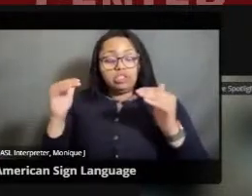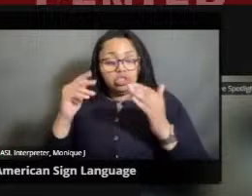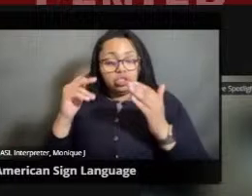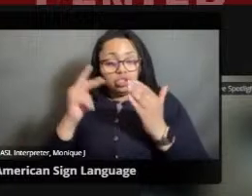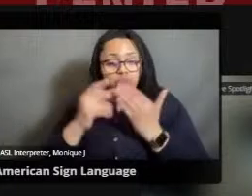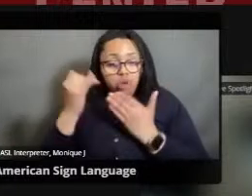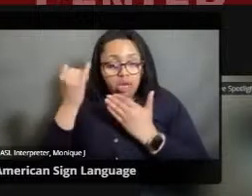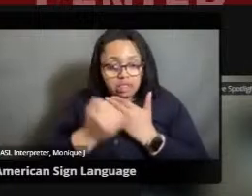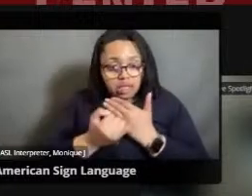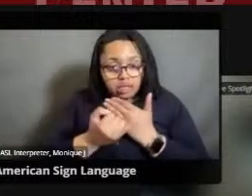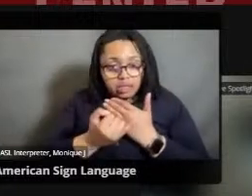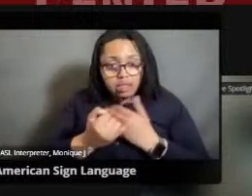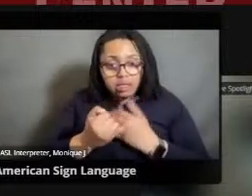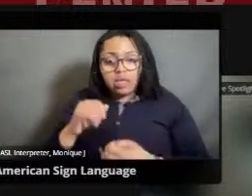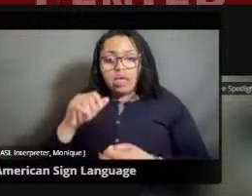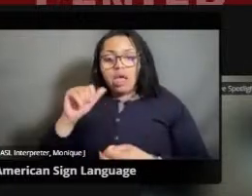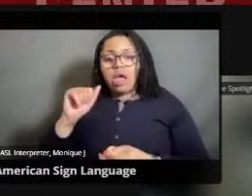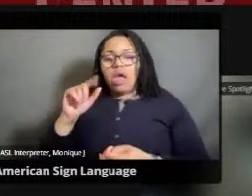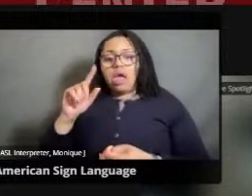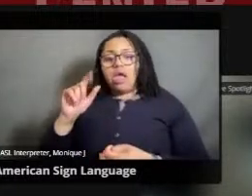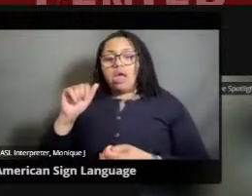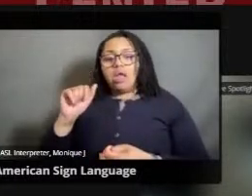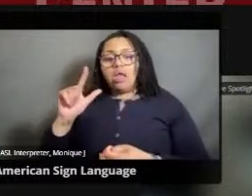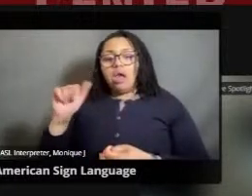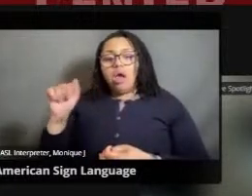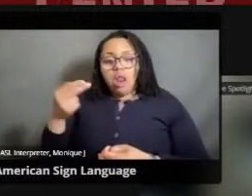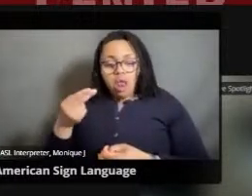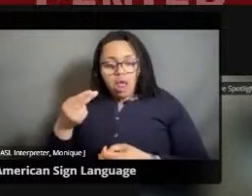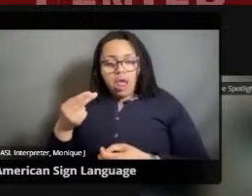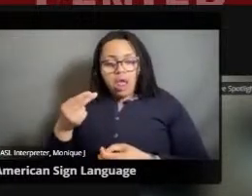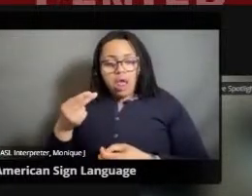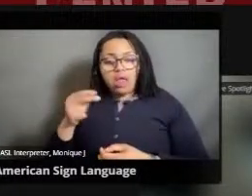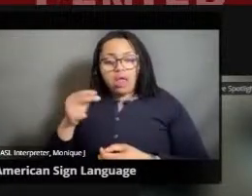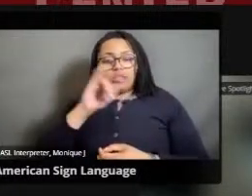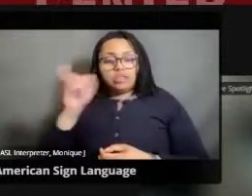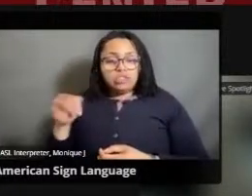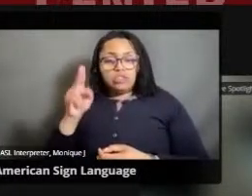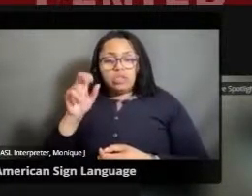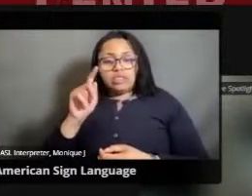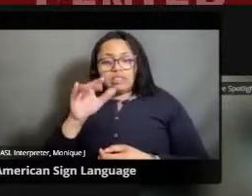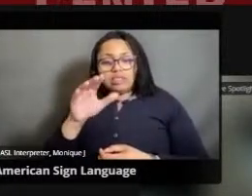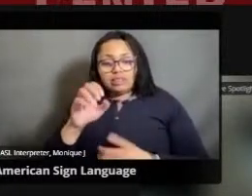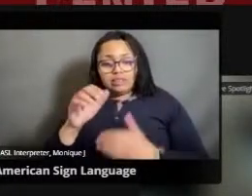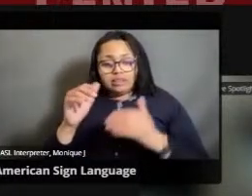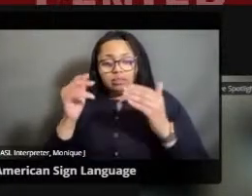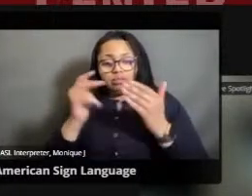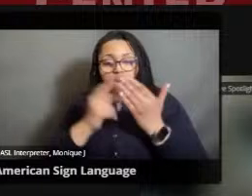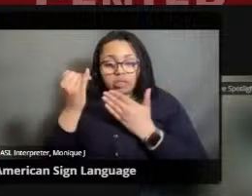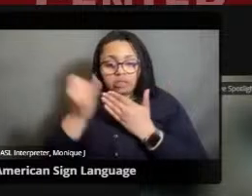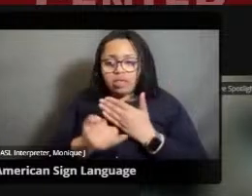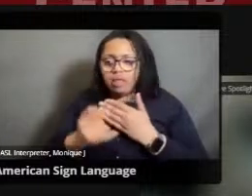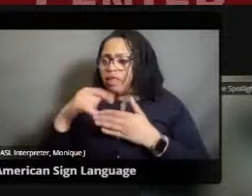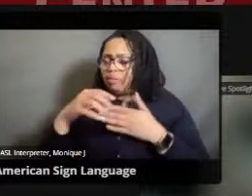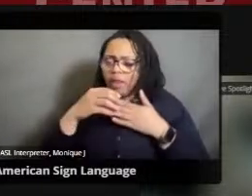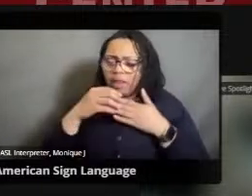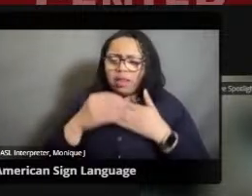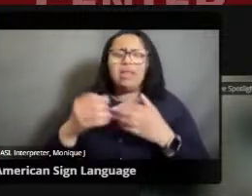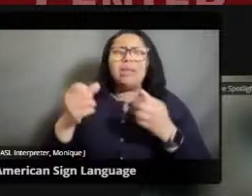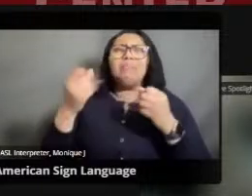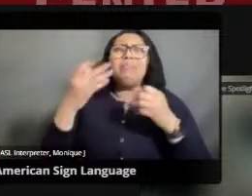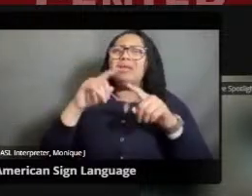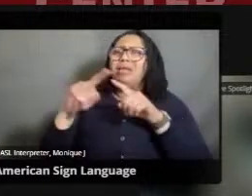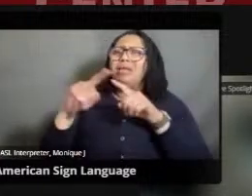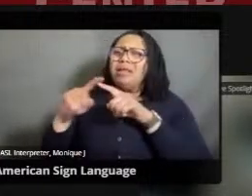They've been leading us in incredible work, incredible actions all across the country. I'm here in New York City, and